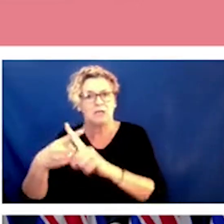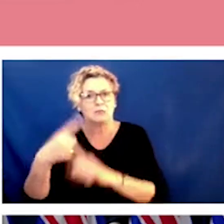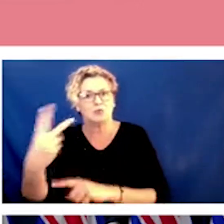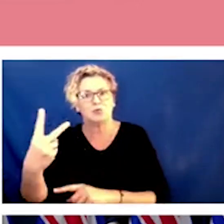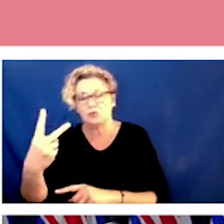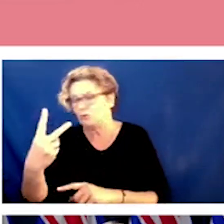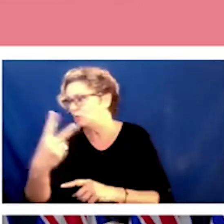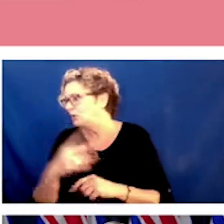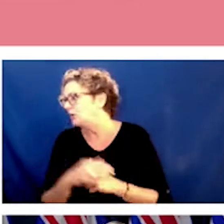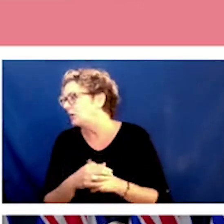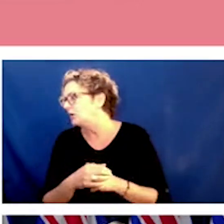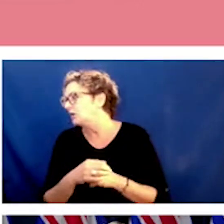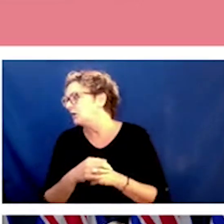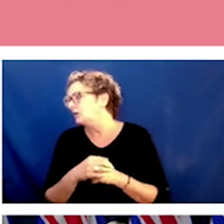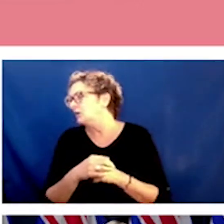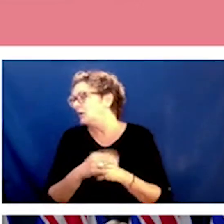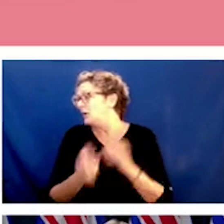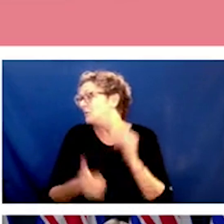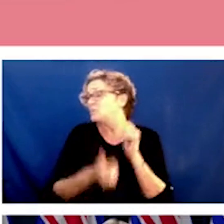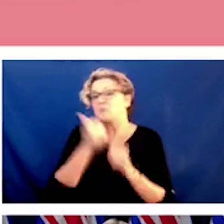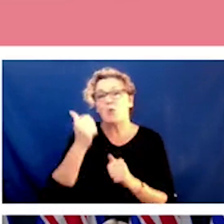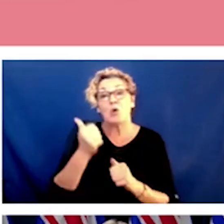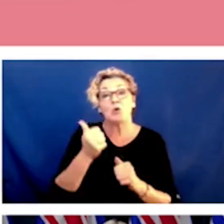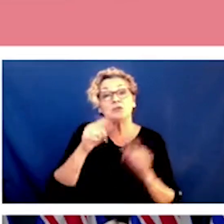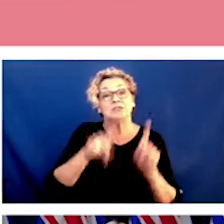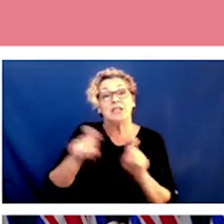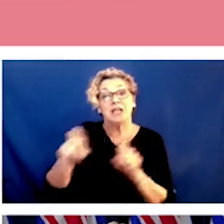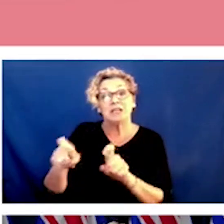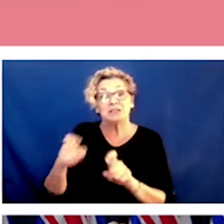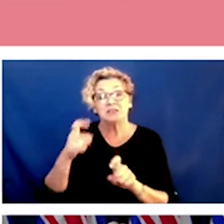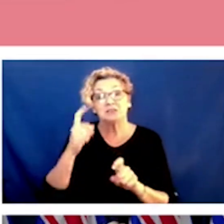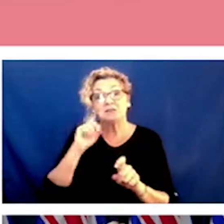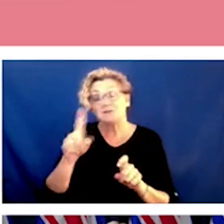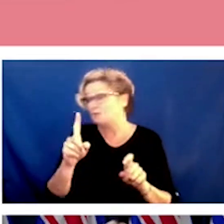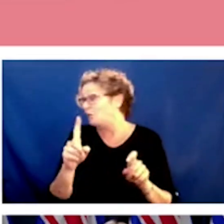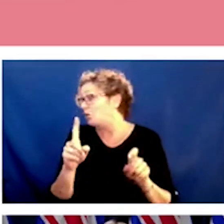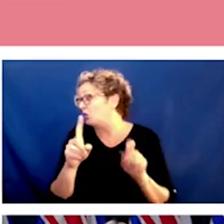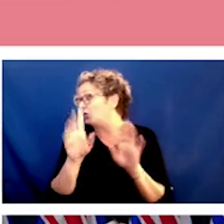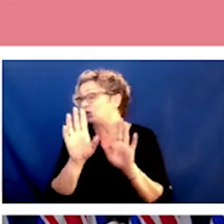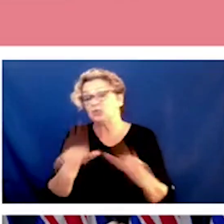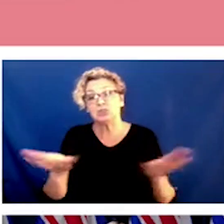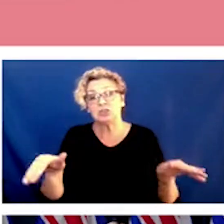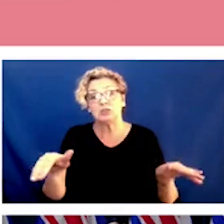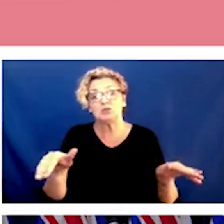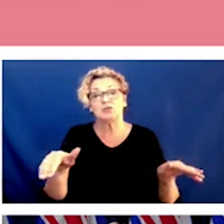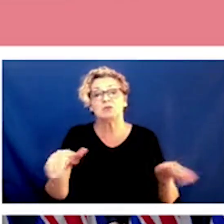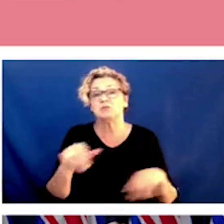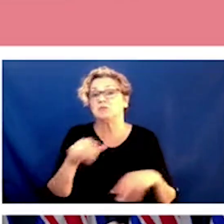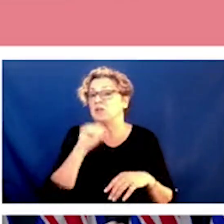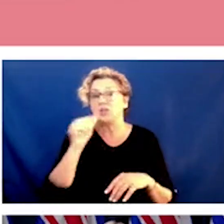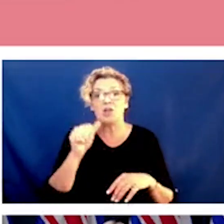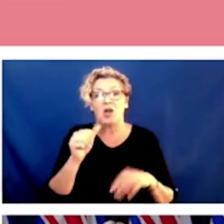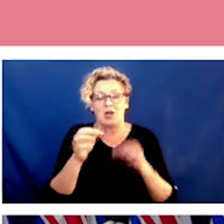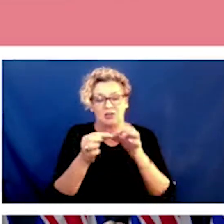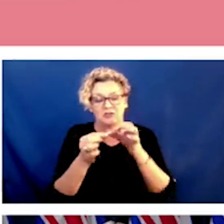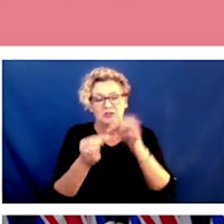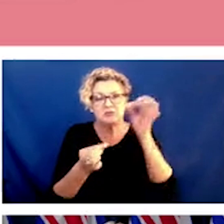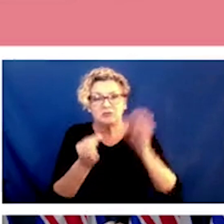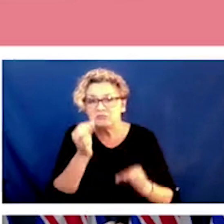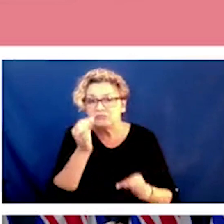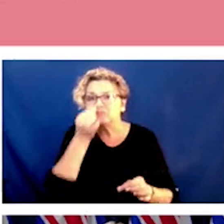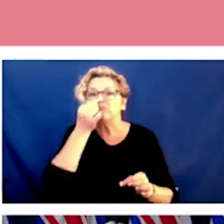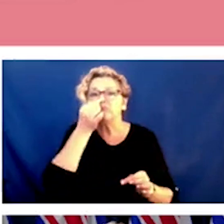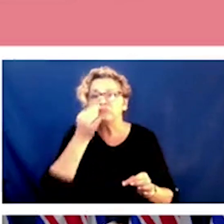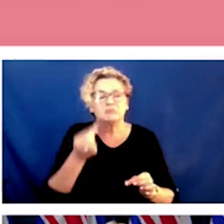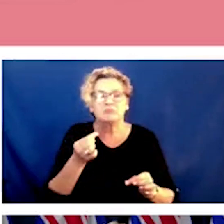students. So they're 4 times higher for children aged 5 to 12 and 2 times higher for our teenagers who are in the